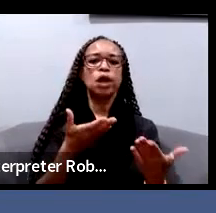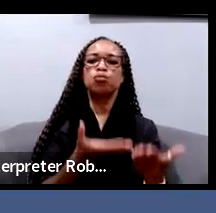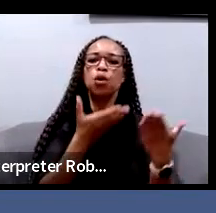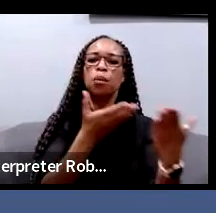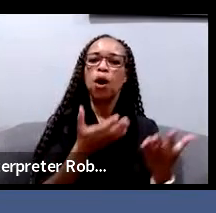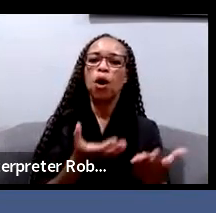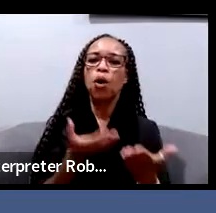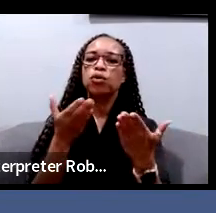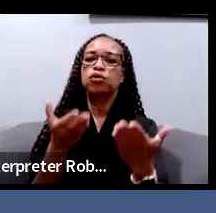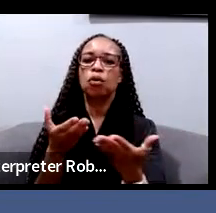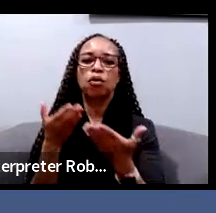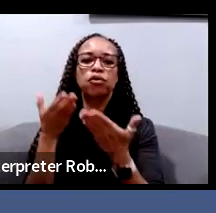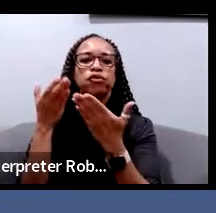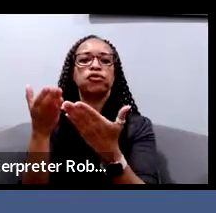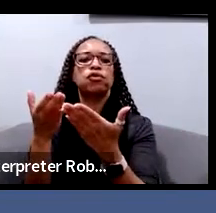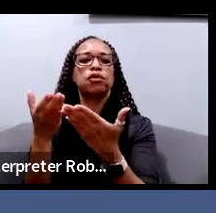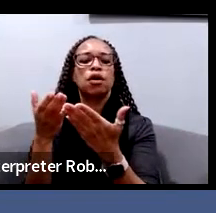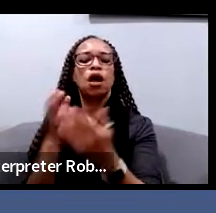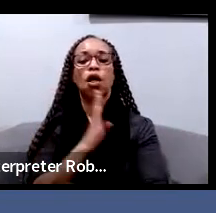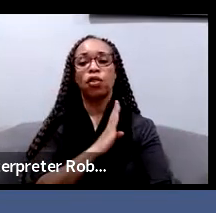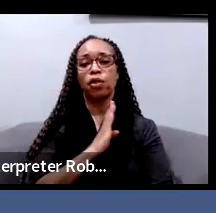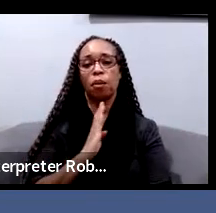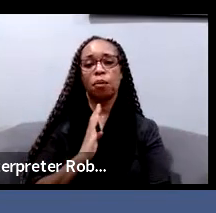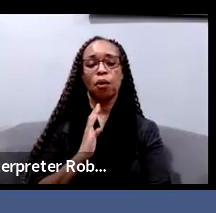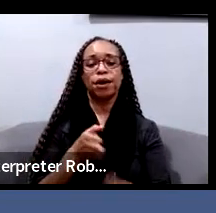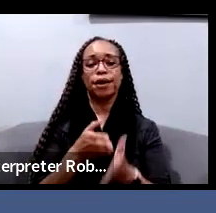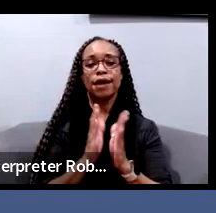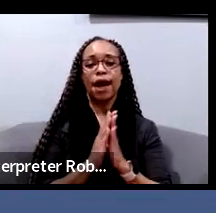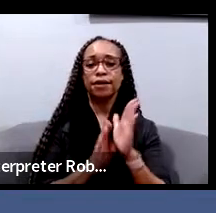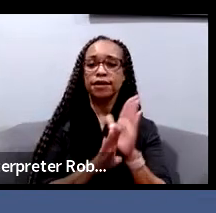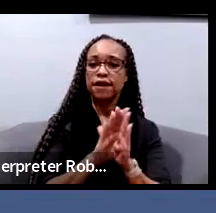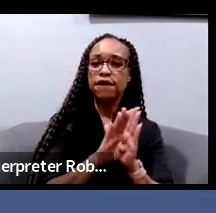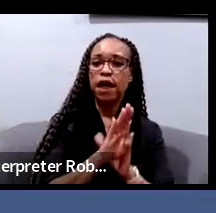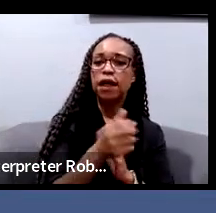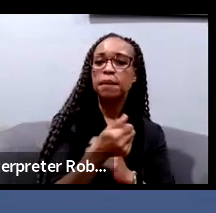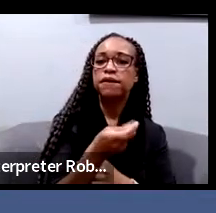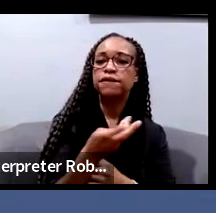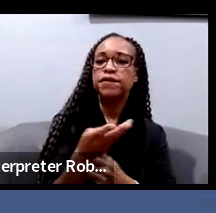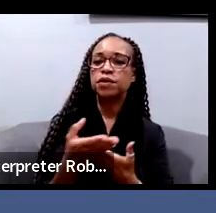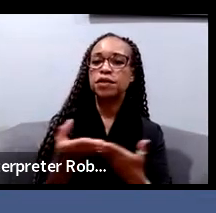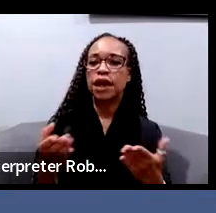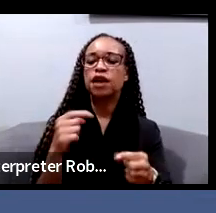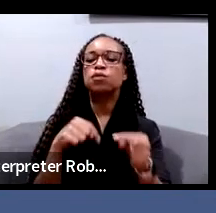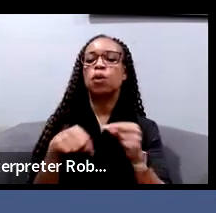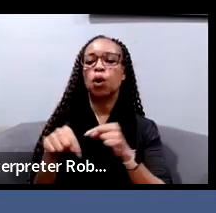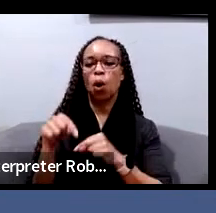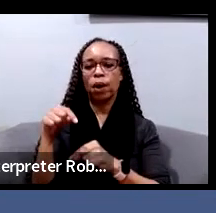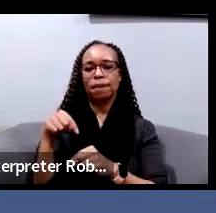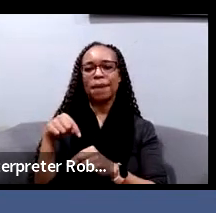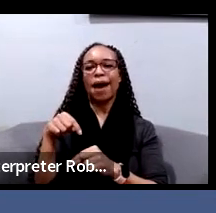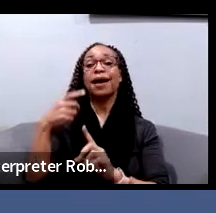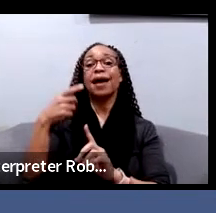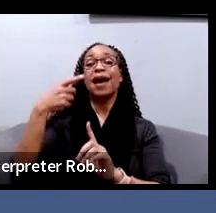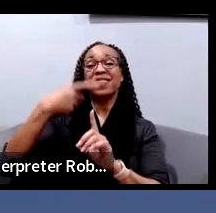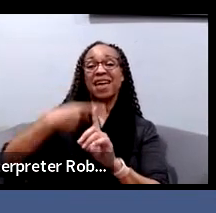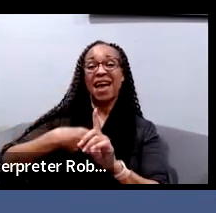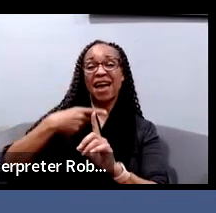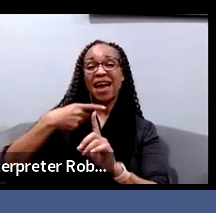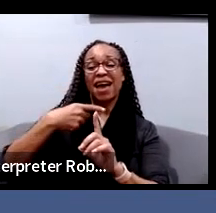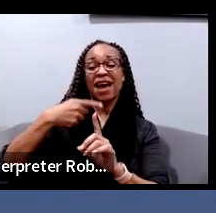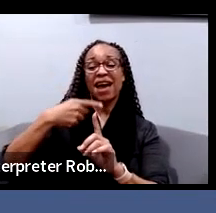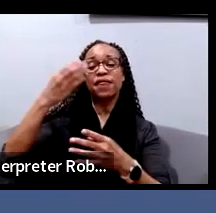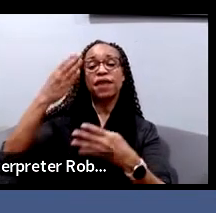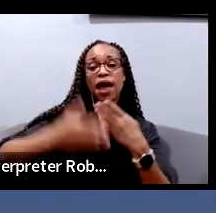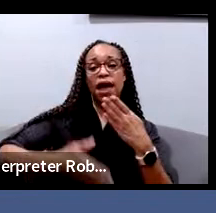The board has asked us to develop a couple of them. We're going back to the board at the end of this month